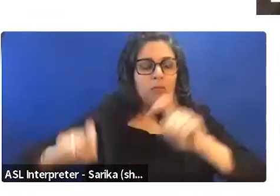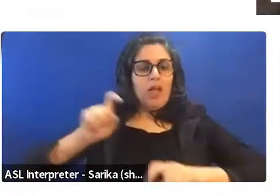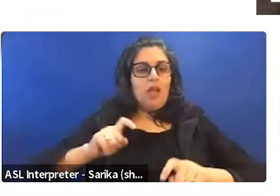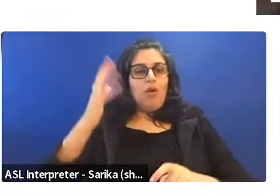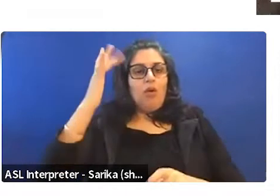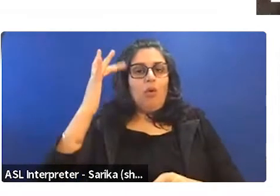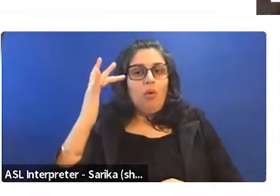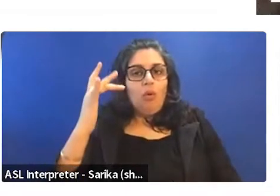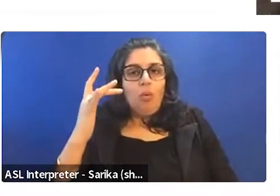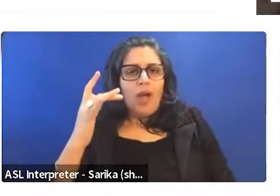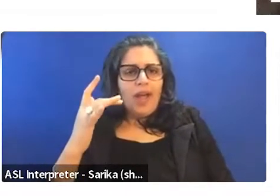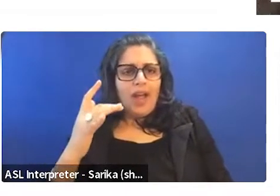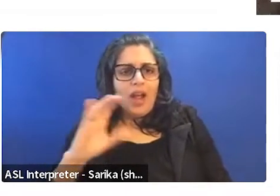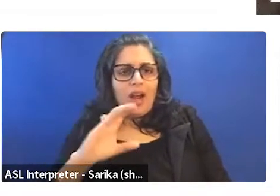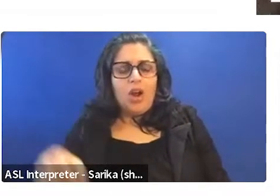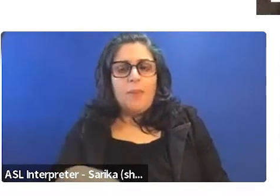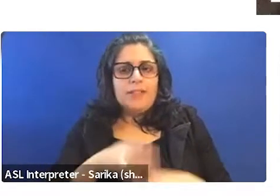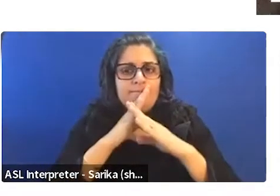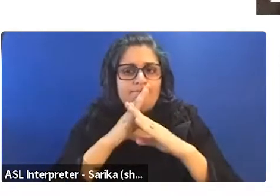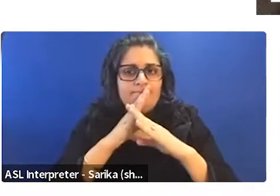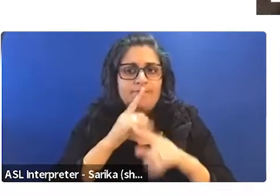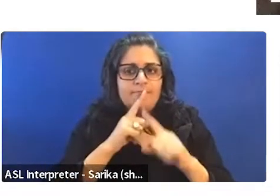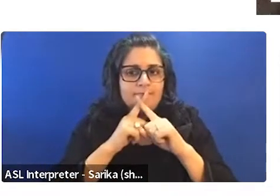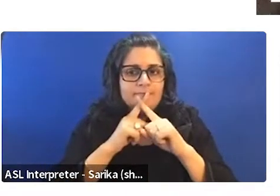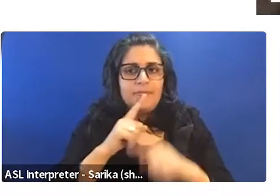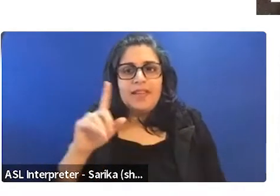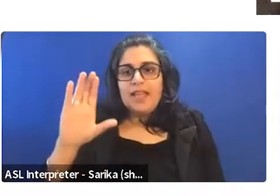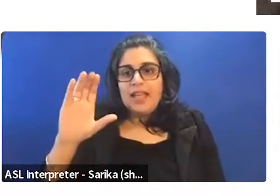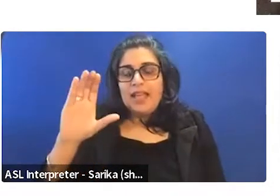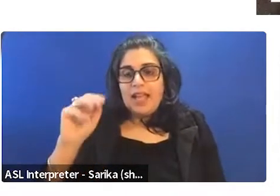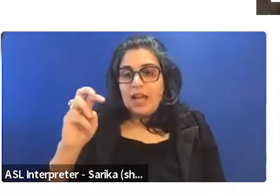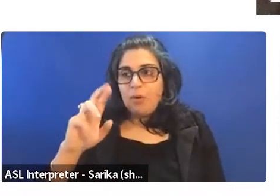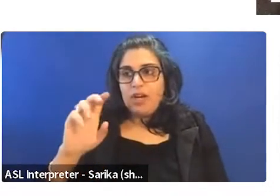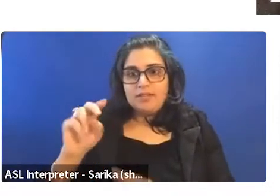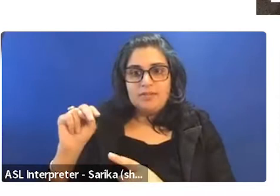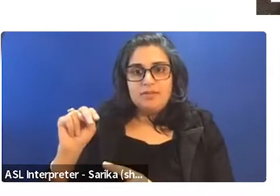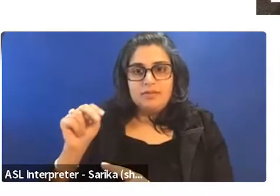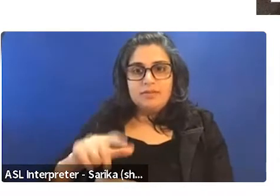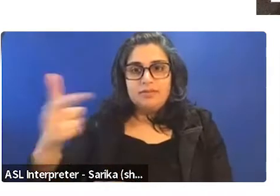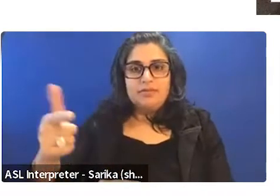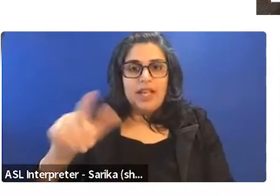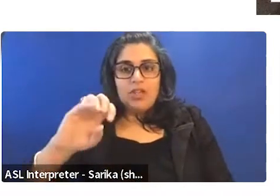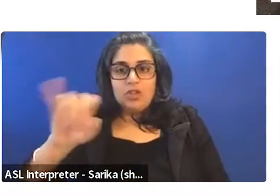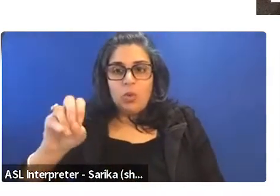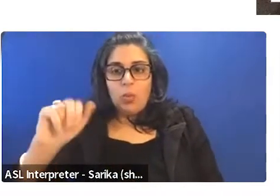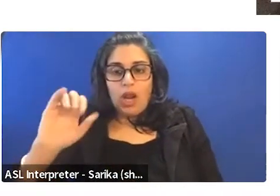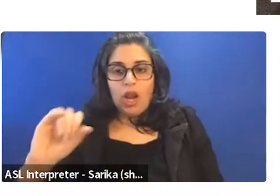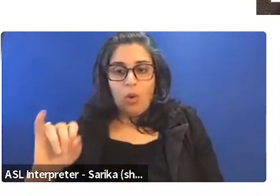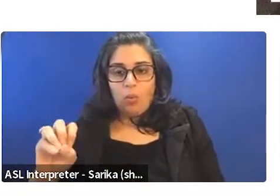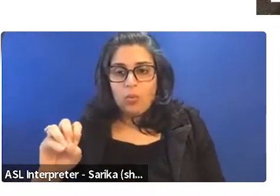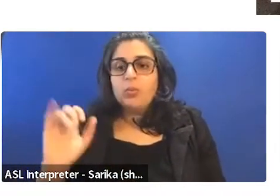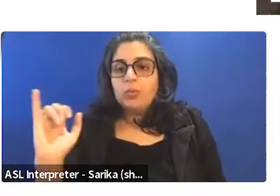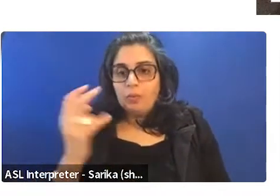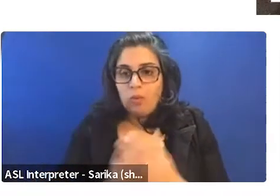are brands silent, and bringing it back to Cameron very quickly and to Joao as well. For